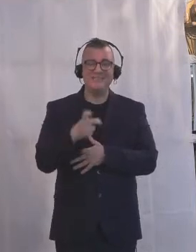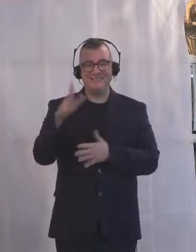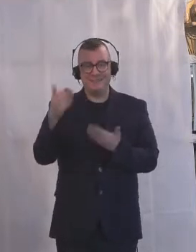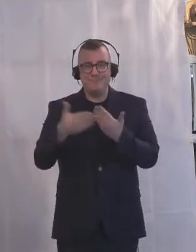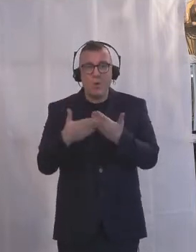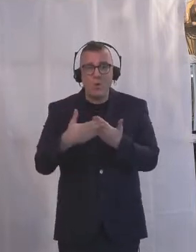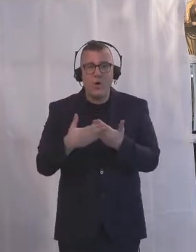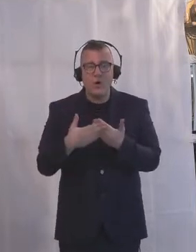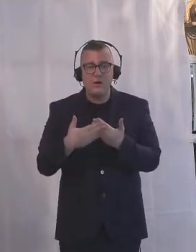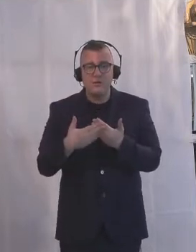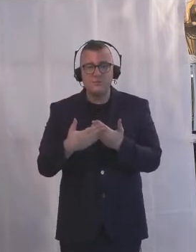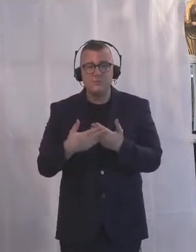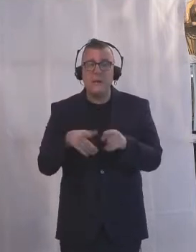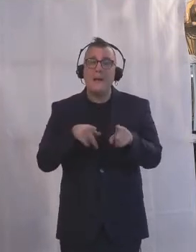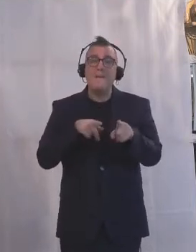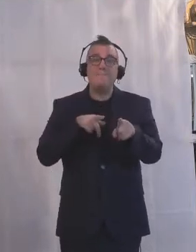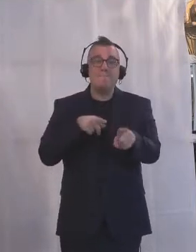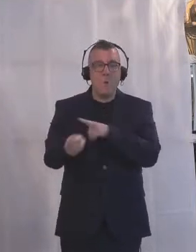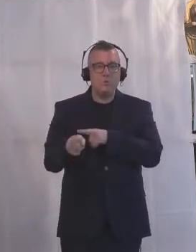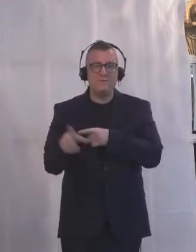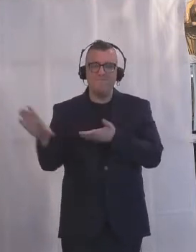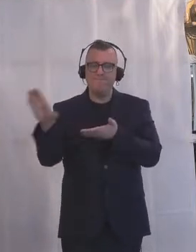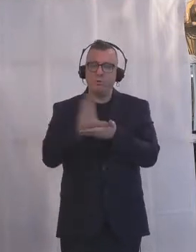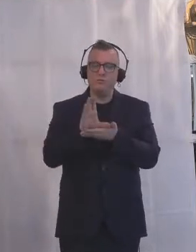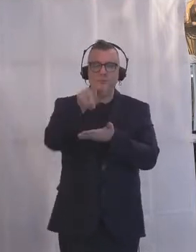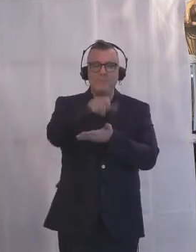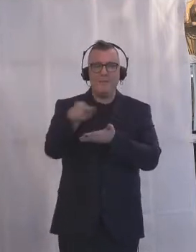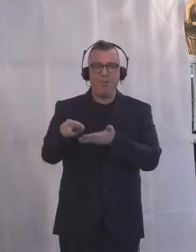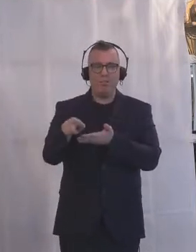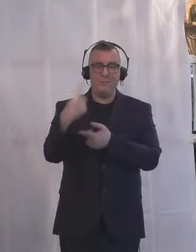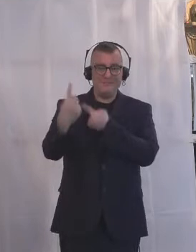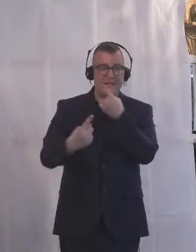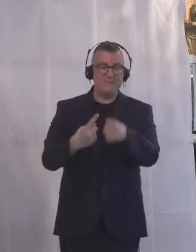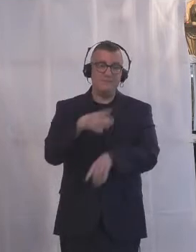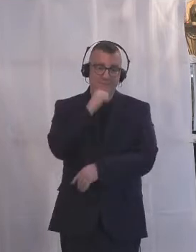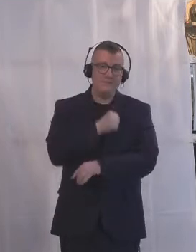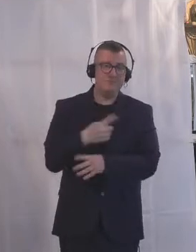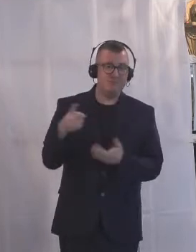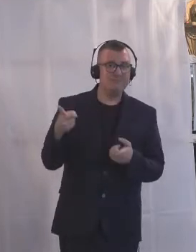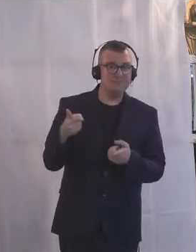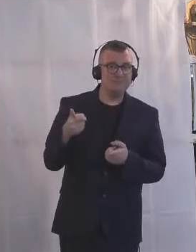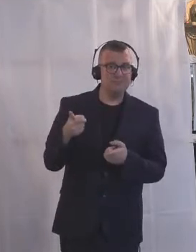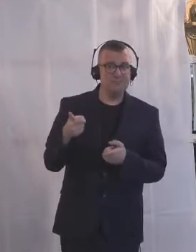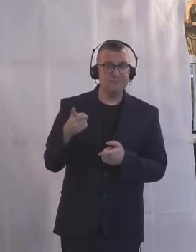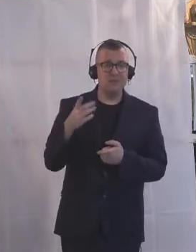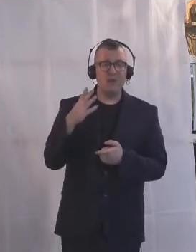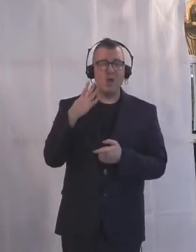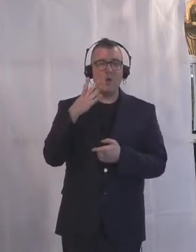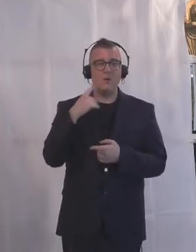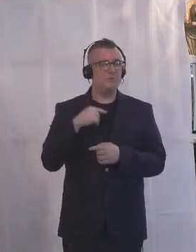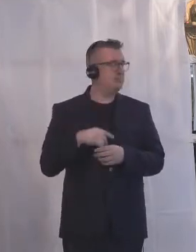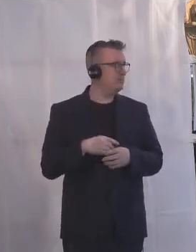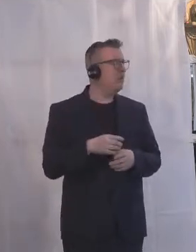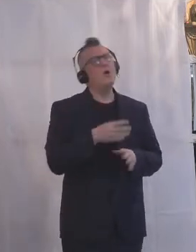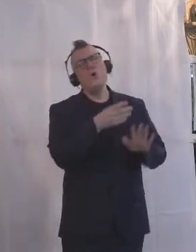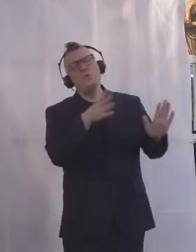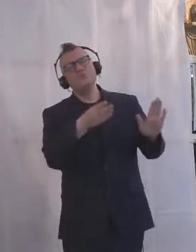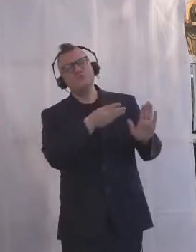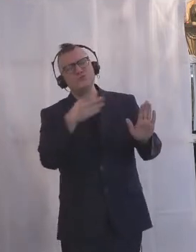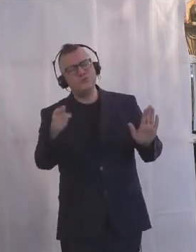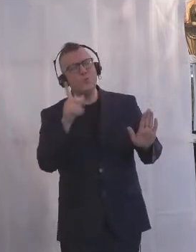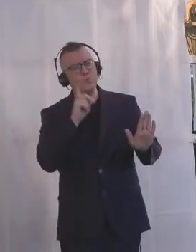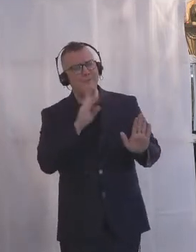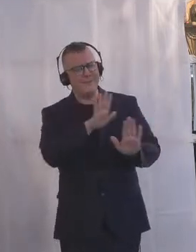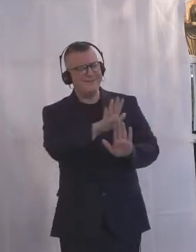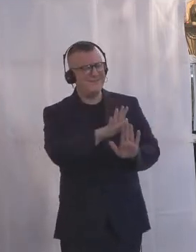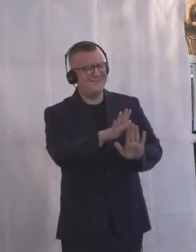thing is that most venture capitalists are male. And when they do sit in front of With some notable exceptions, Christine.